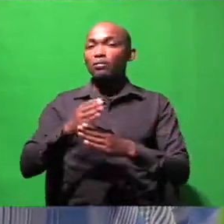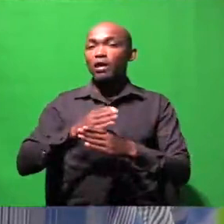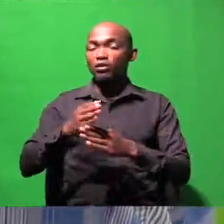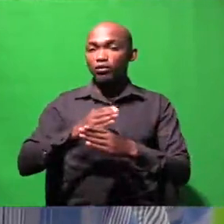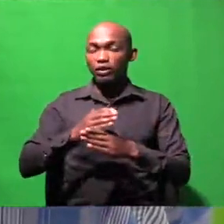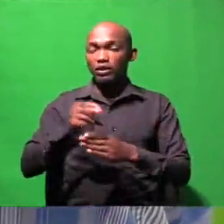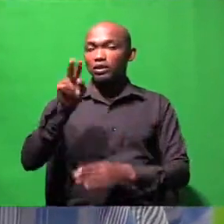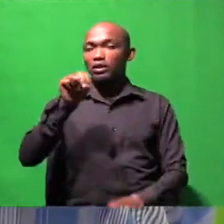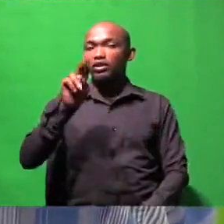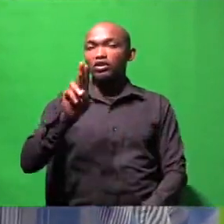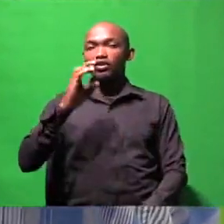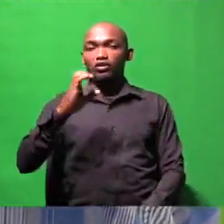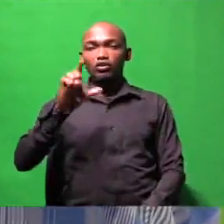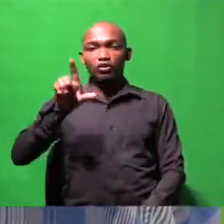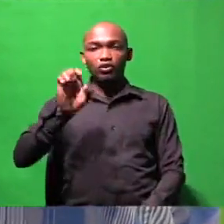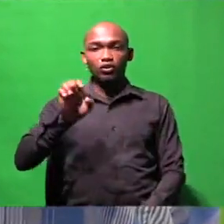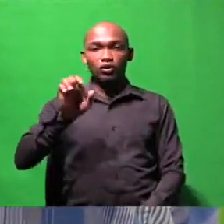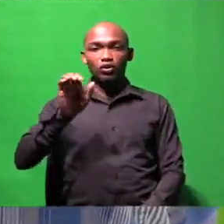nuclear fusion, which